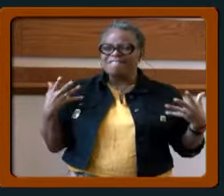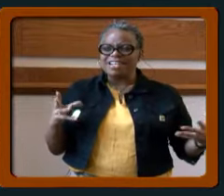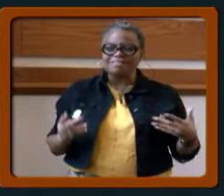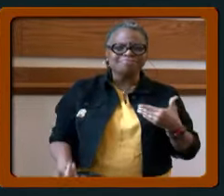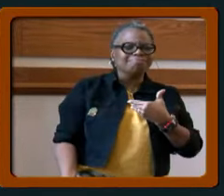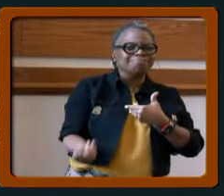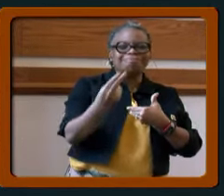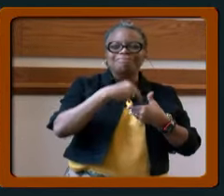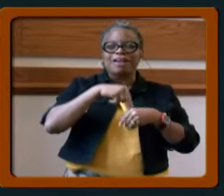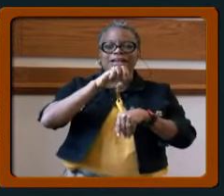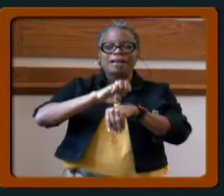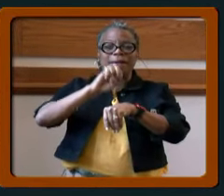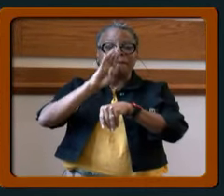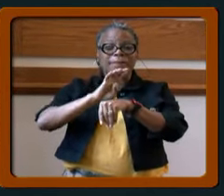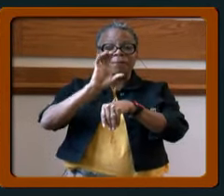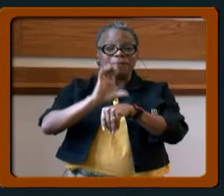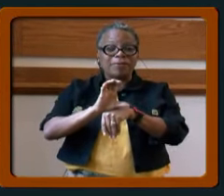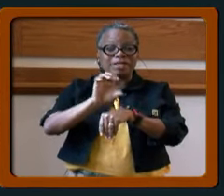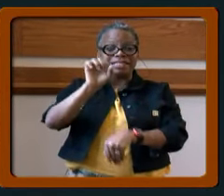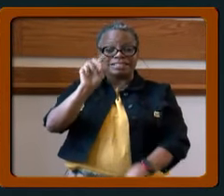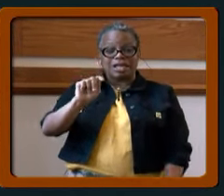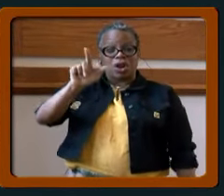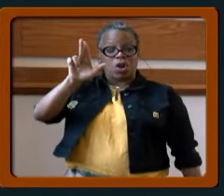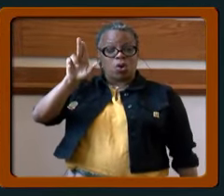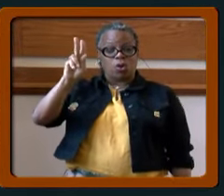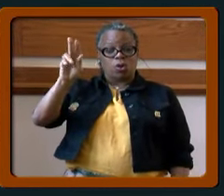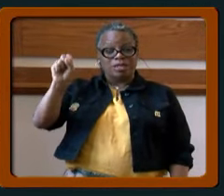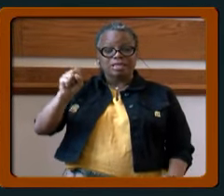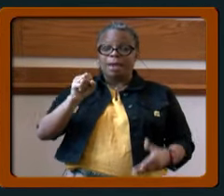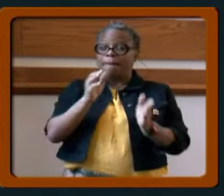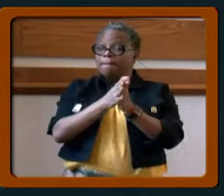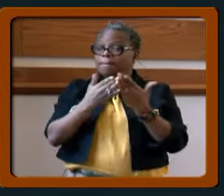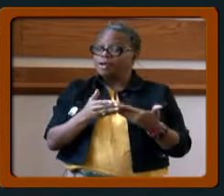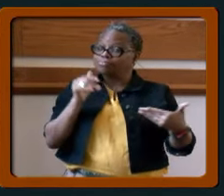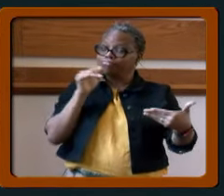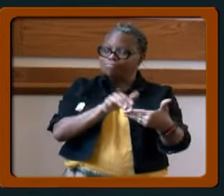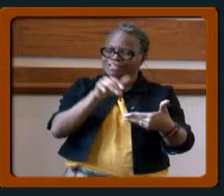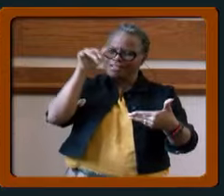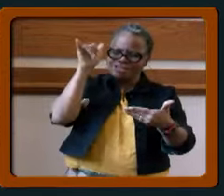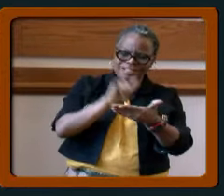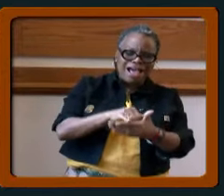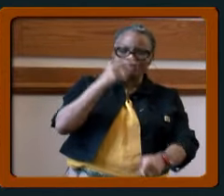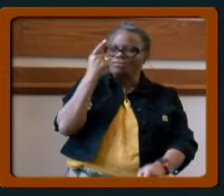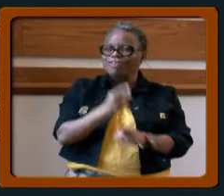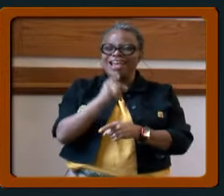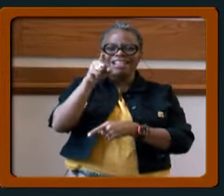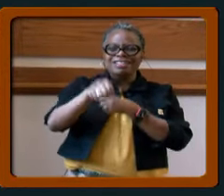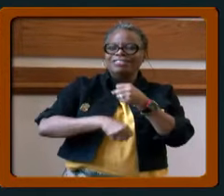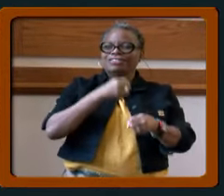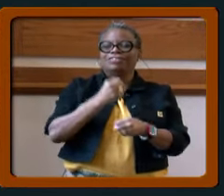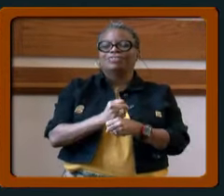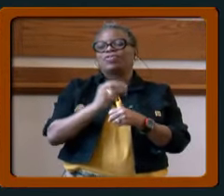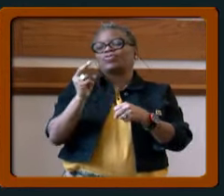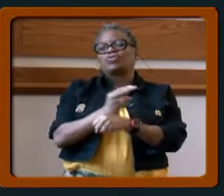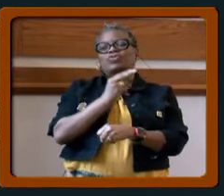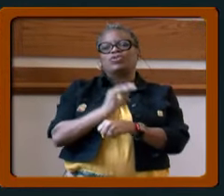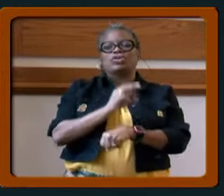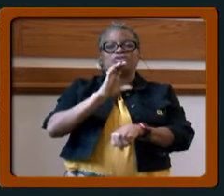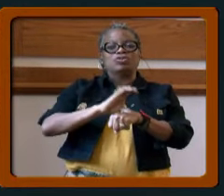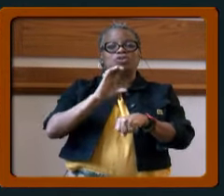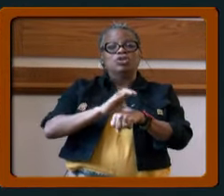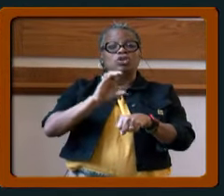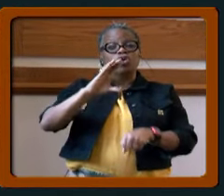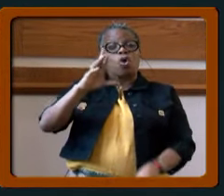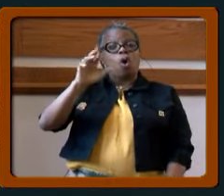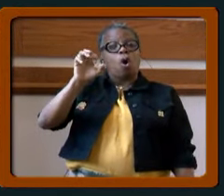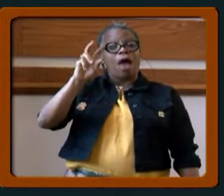our Ebenezer and St. Luke's Episcopal Church book study. That's right, this year we are using The Church Cracked Open